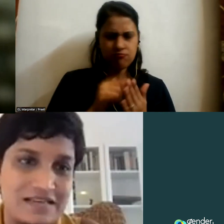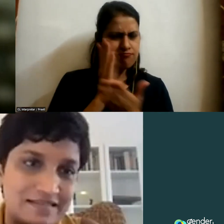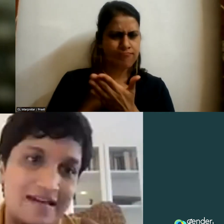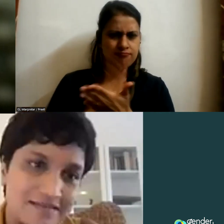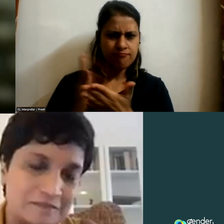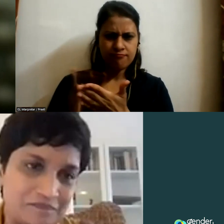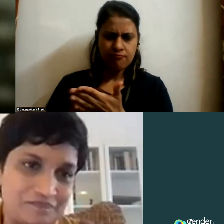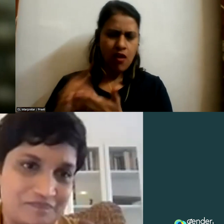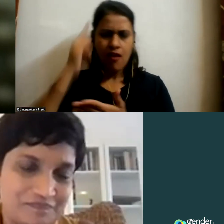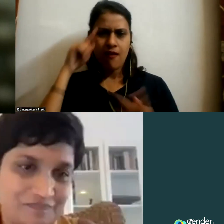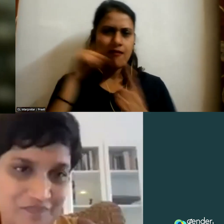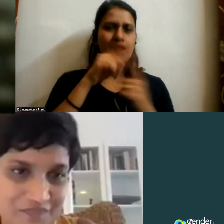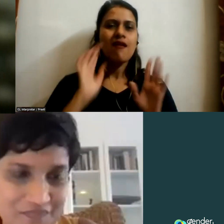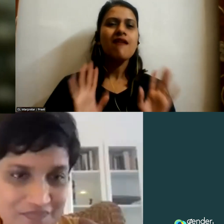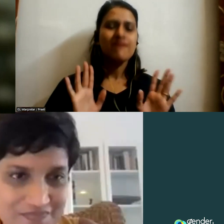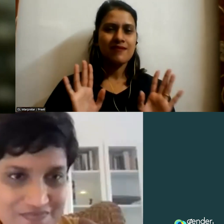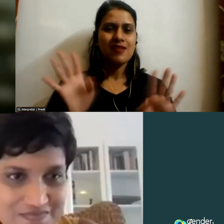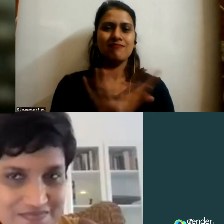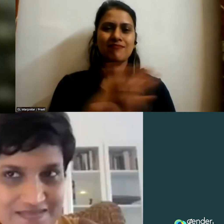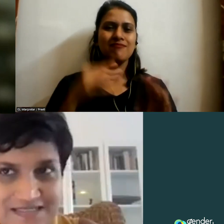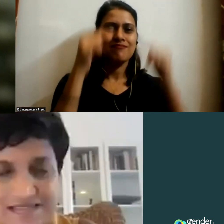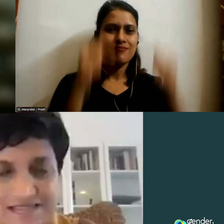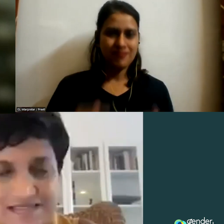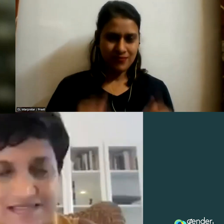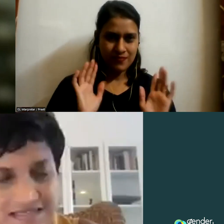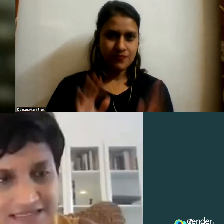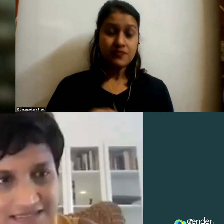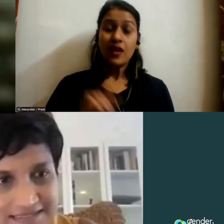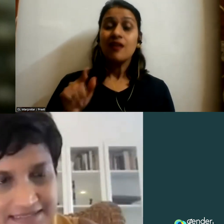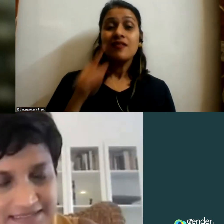works like that. Yeah. No, this is incredible. This is